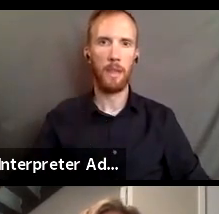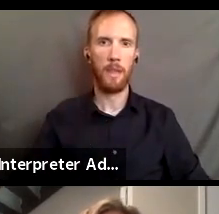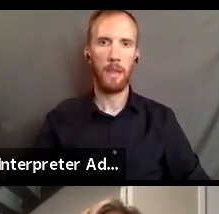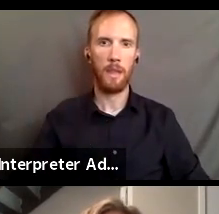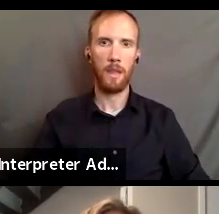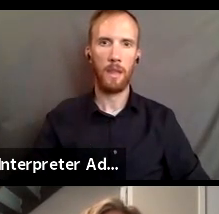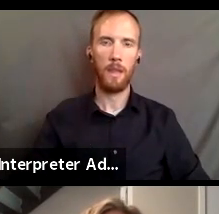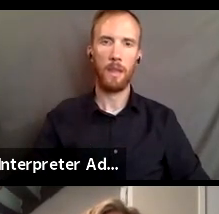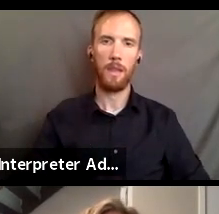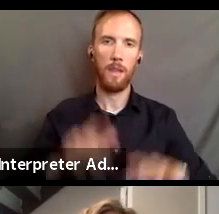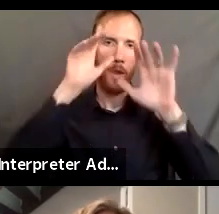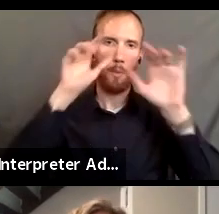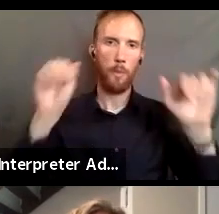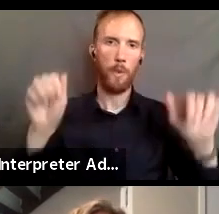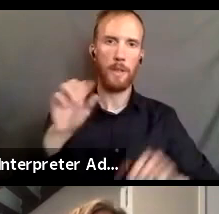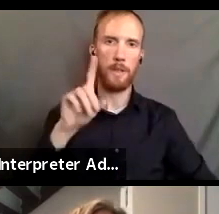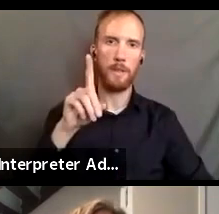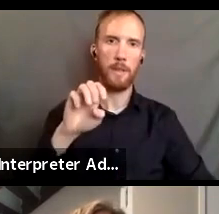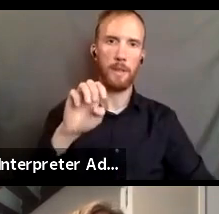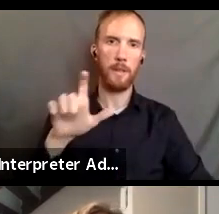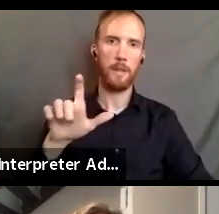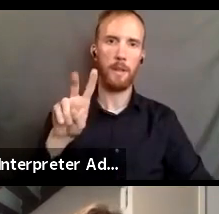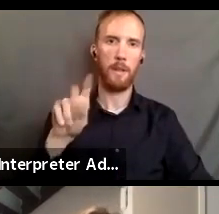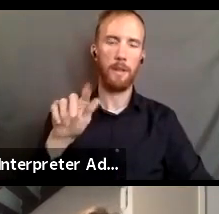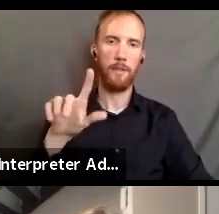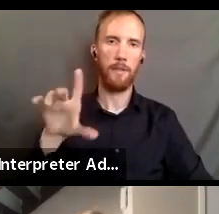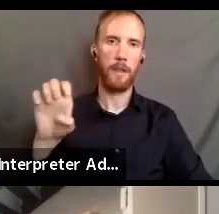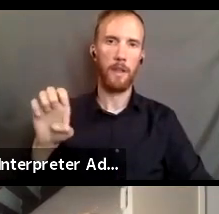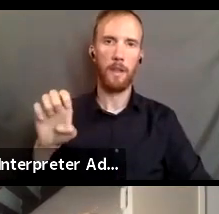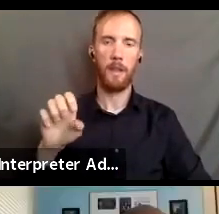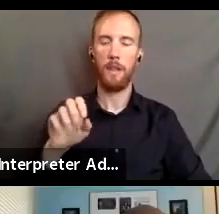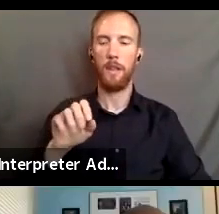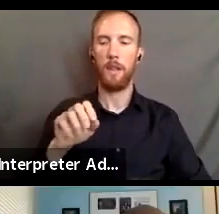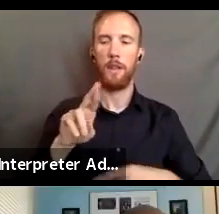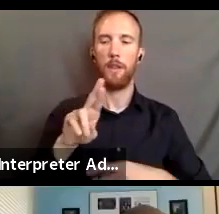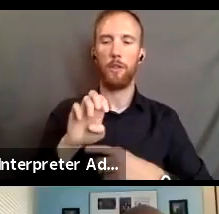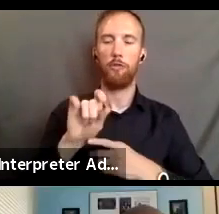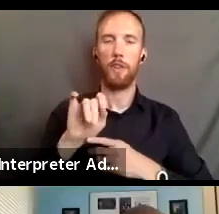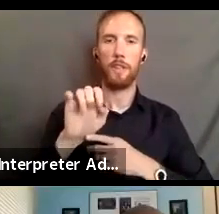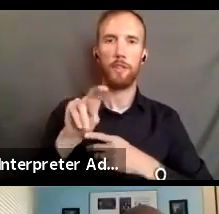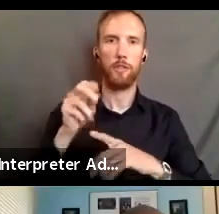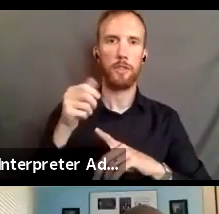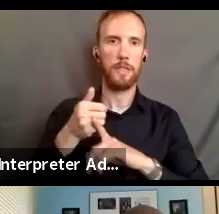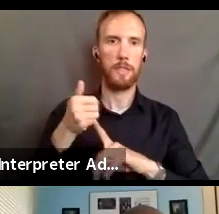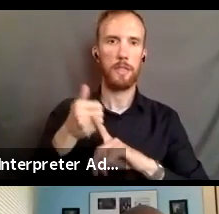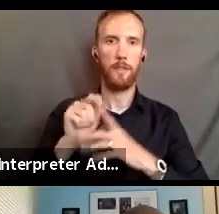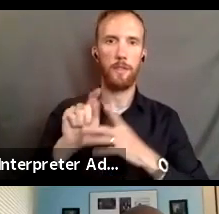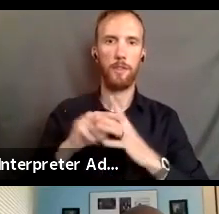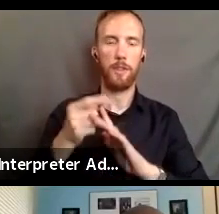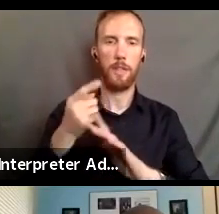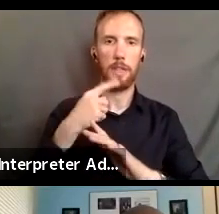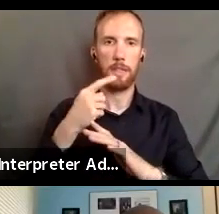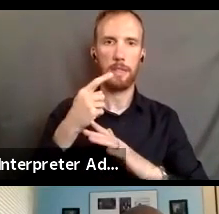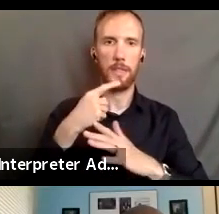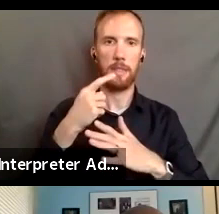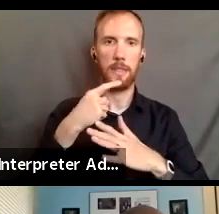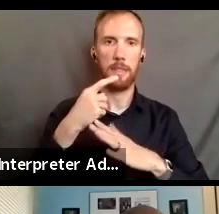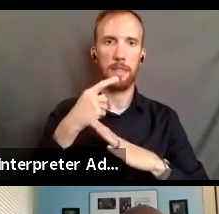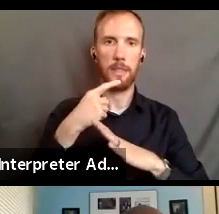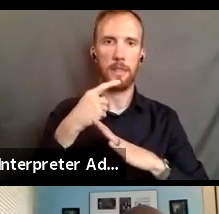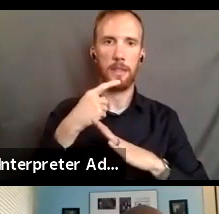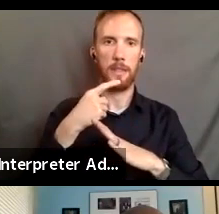the resolution in the resolve section starts out by saying no later than march